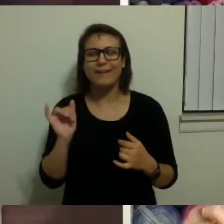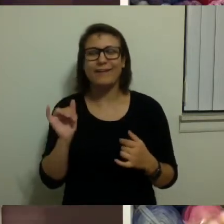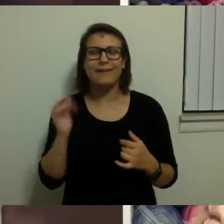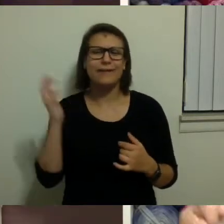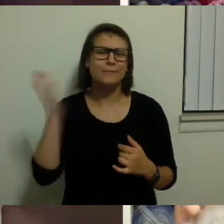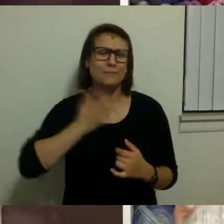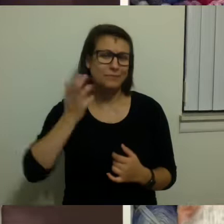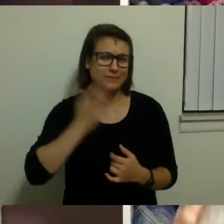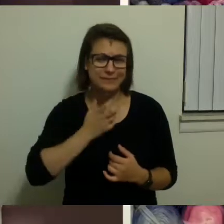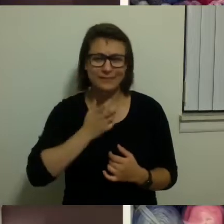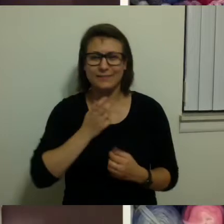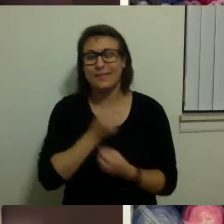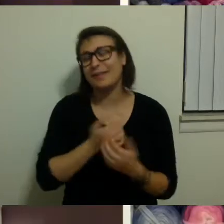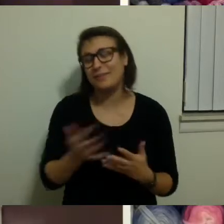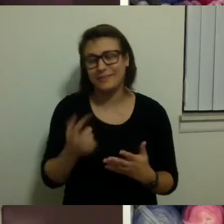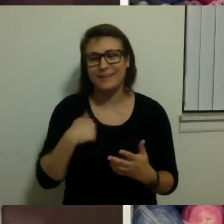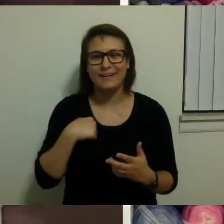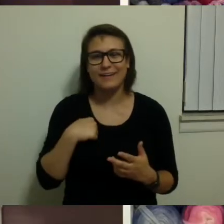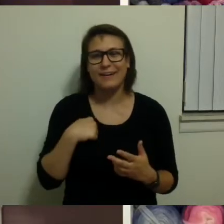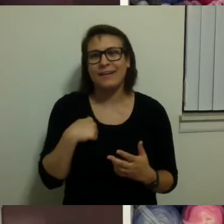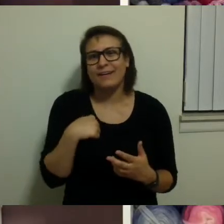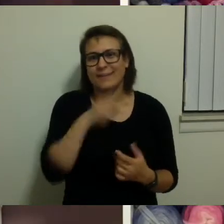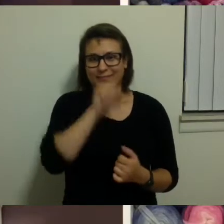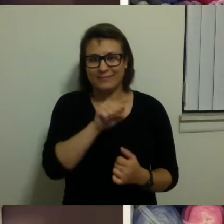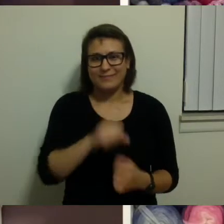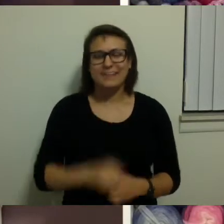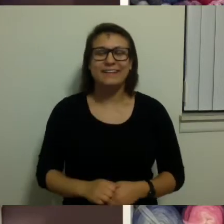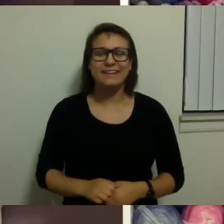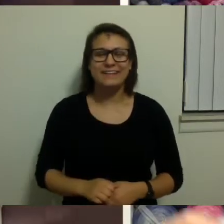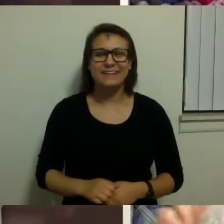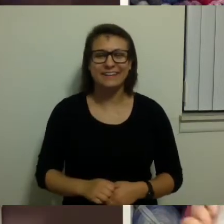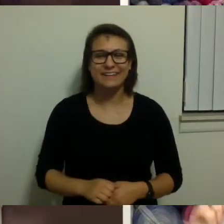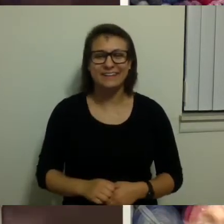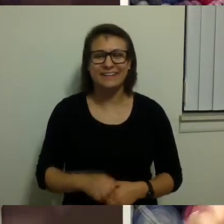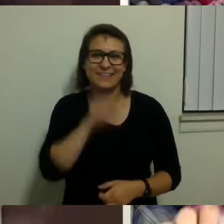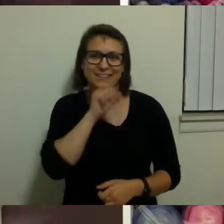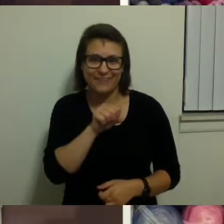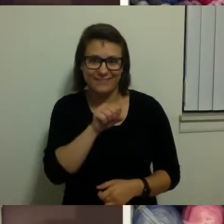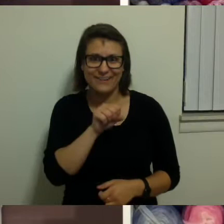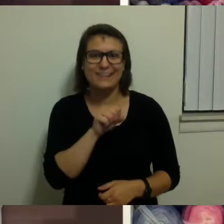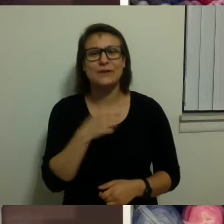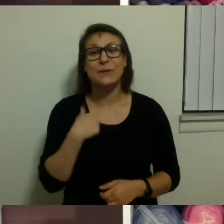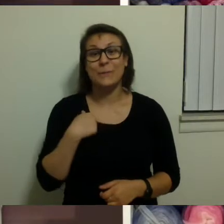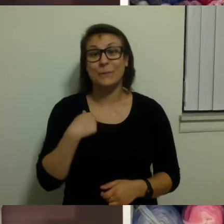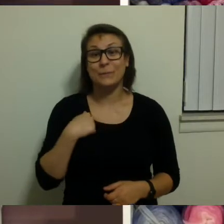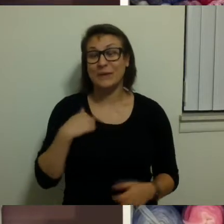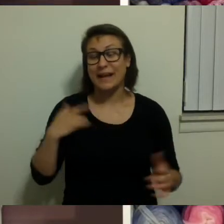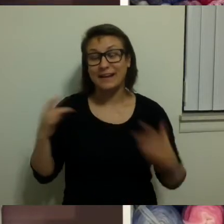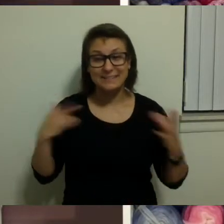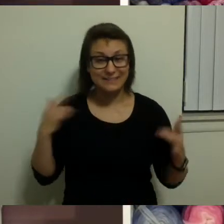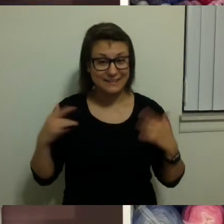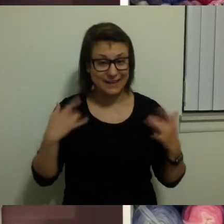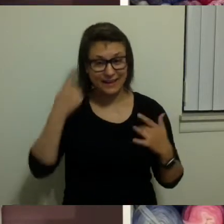amazing everything. And I just love it. Oh, I just love it. So I am so excited about